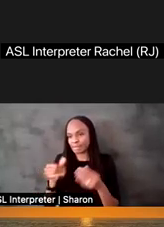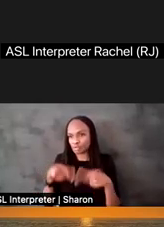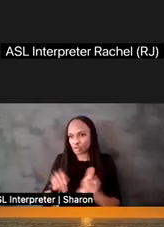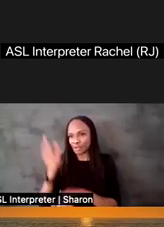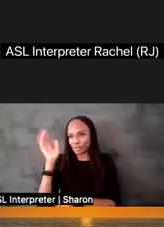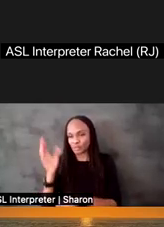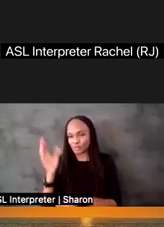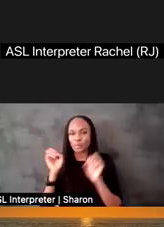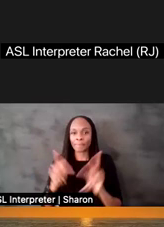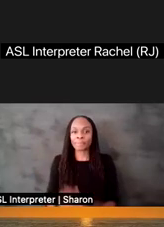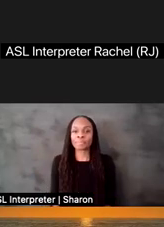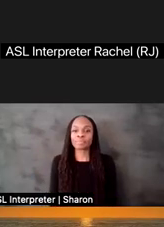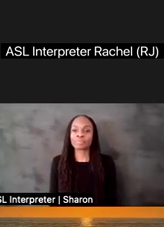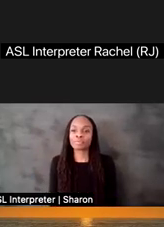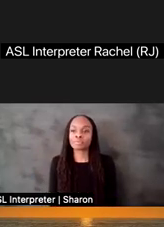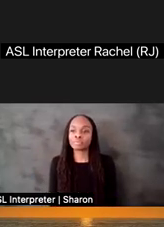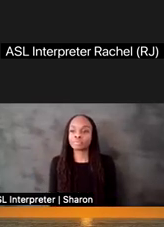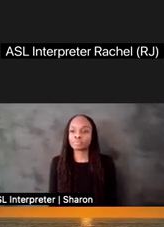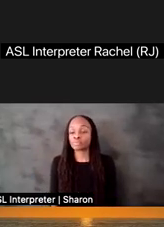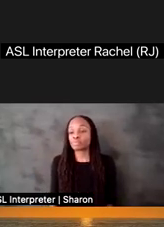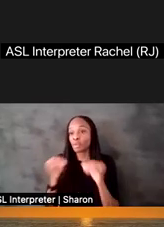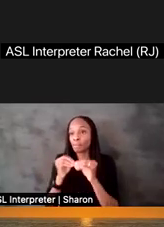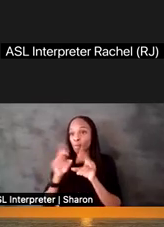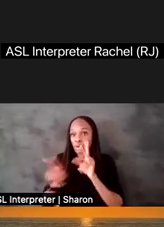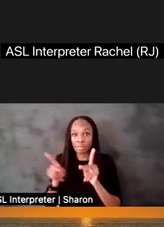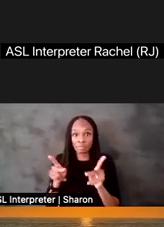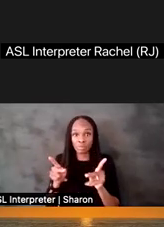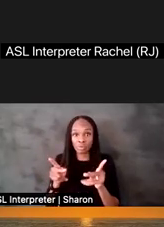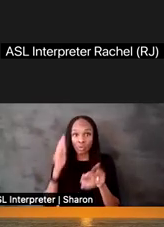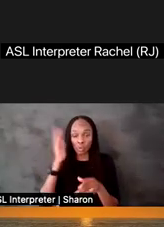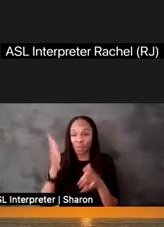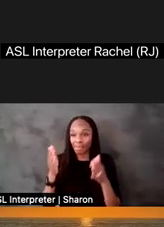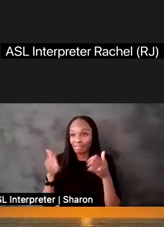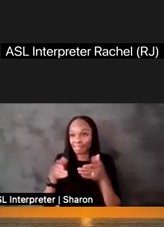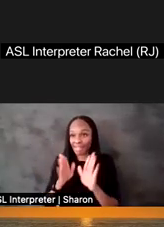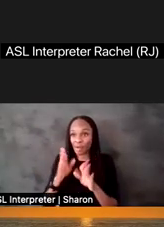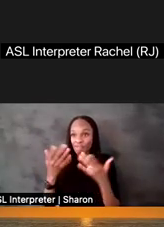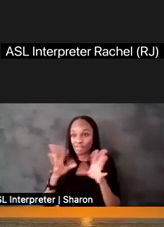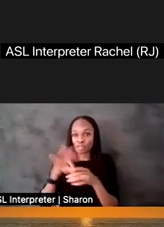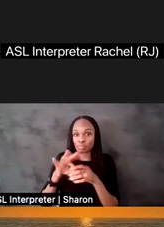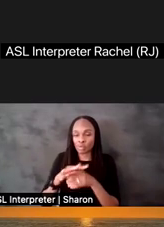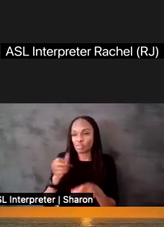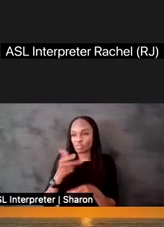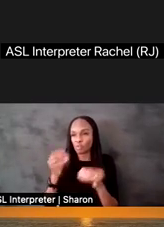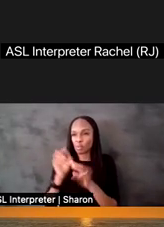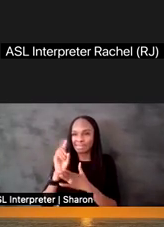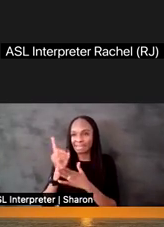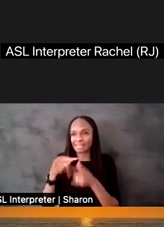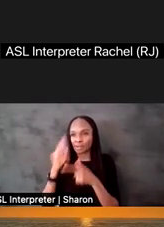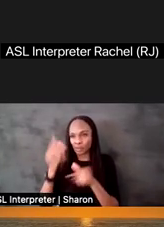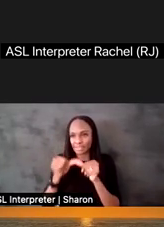Okay, so just letting more people do the poll, and a few more seconds and then we'll continue.